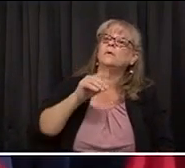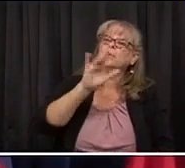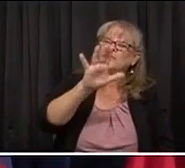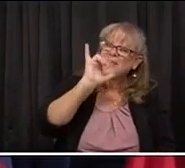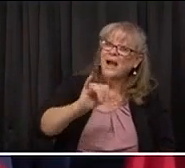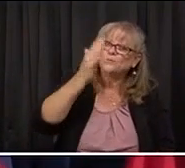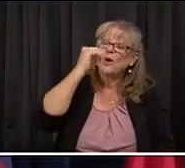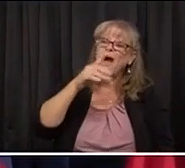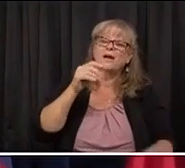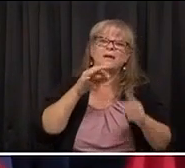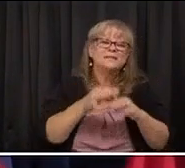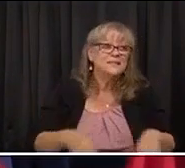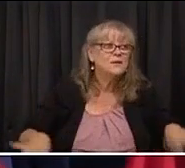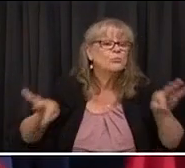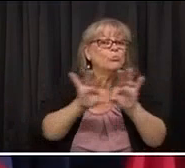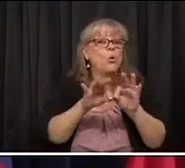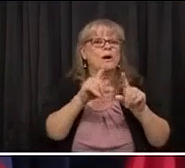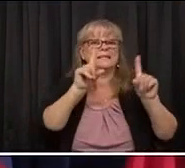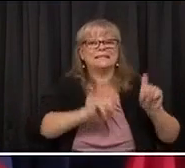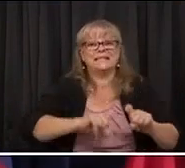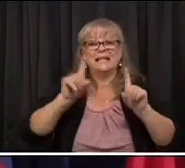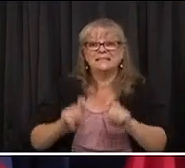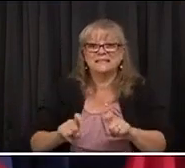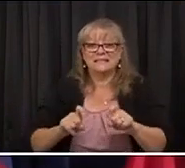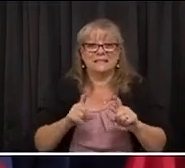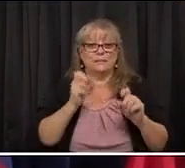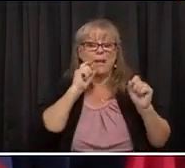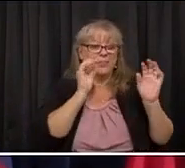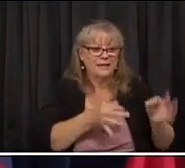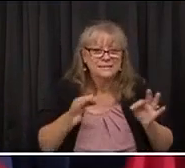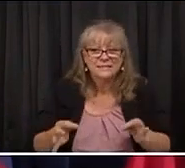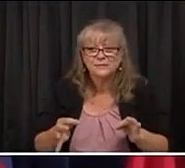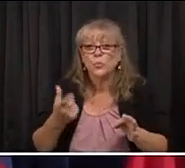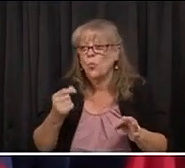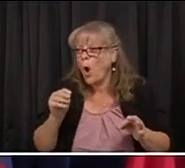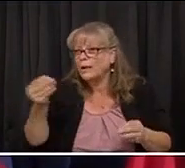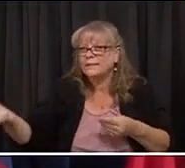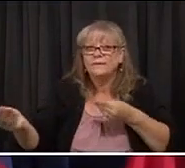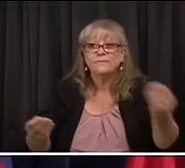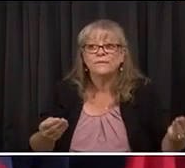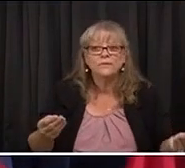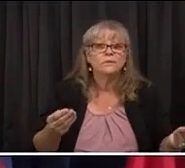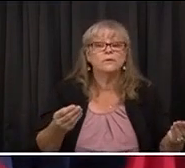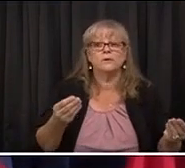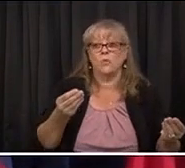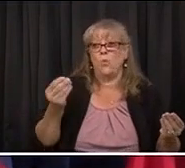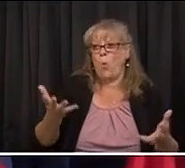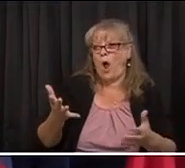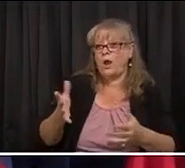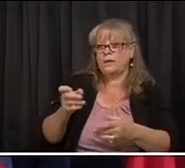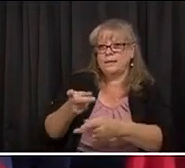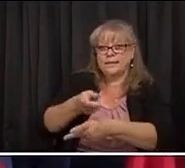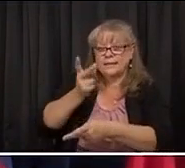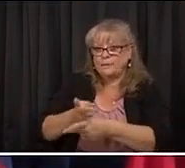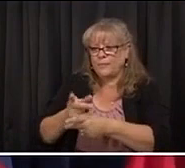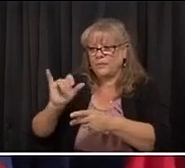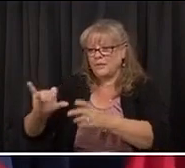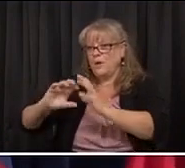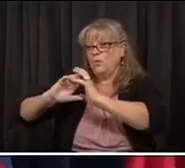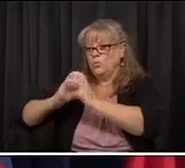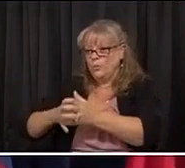the surveillance about whether you've succeeded in limiting the spread to a cohort of